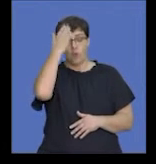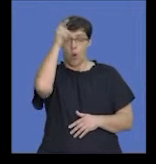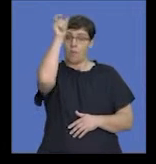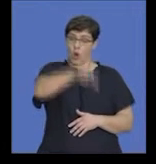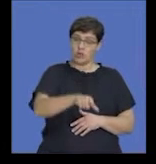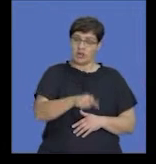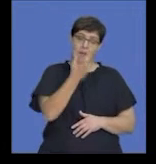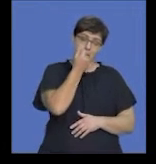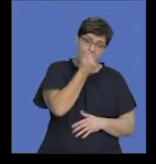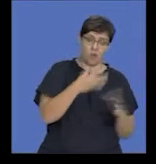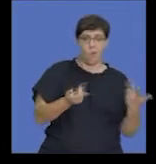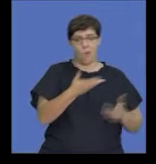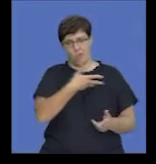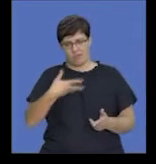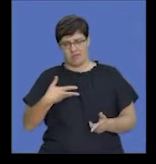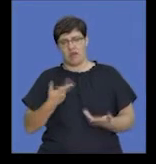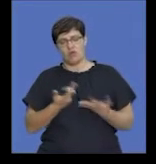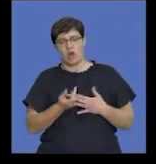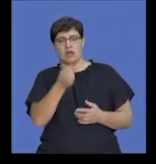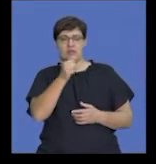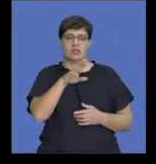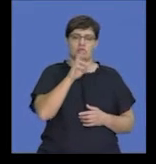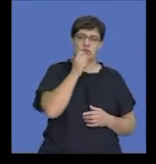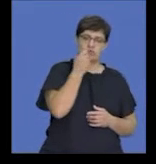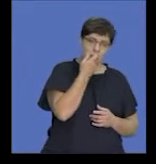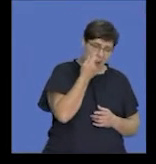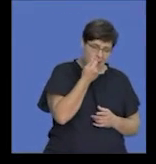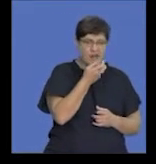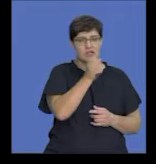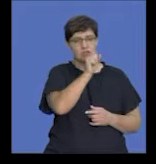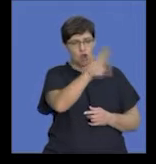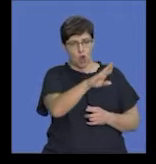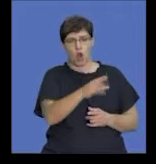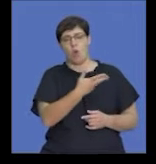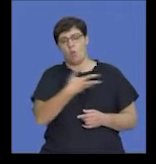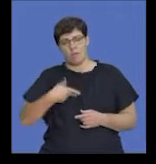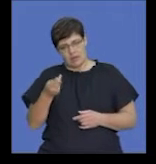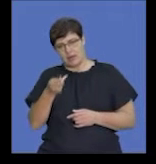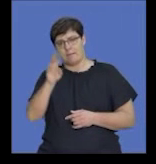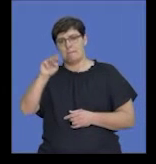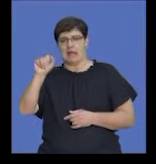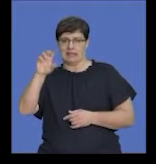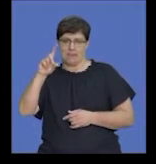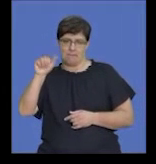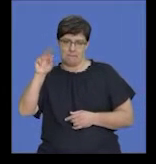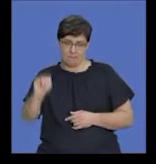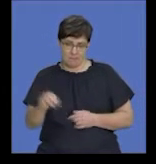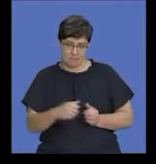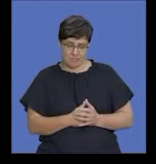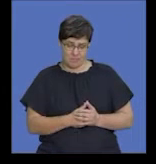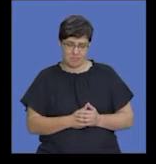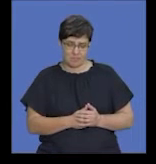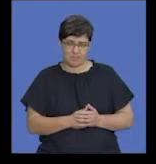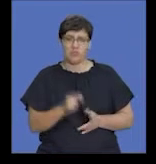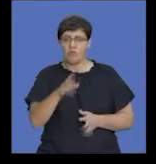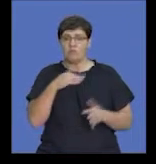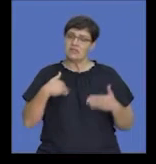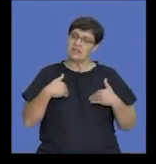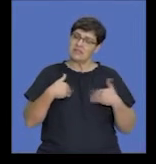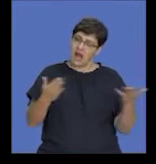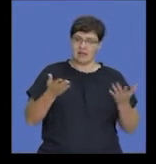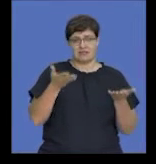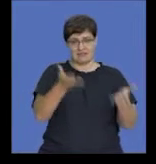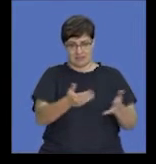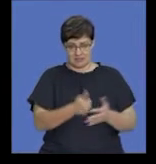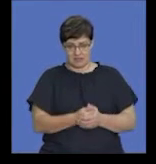male or female, then you just go dear sir or dear madam. And basically, you have to start this way.